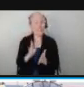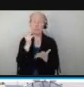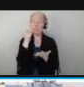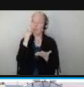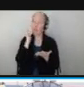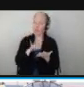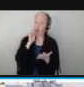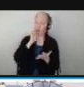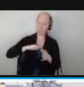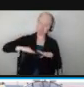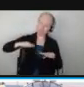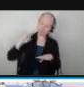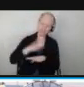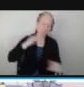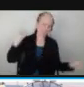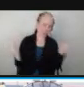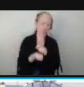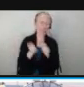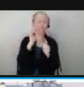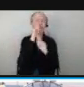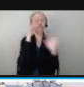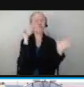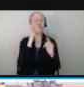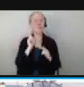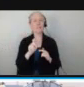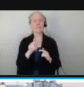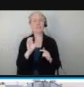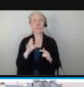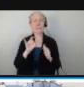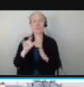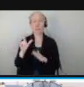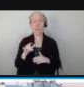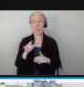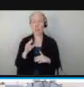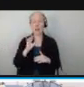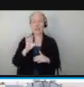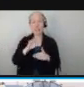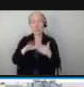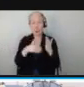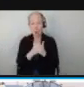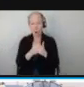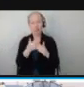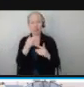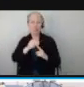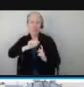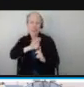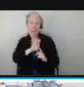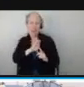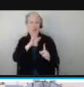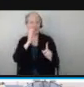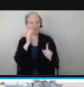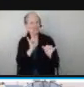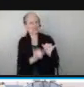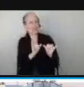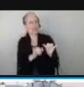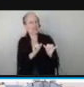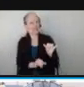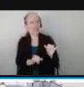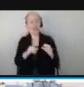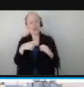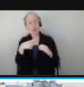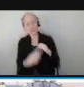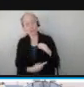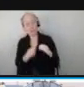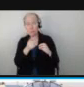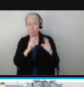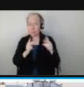spaceflight. Now, all of these are habitats, even the ones, the suborbital vehicles where the crew is in there for just a few hours. People were living in